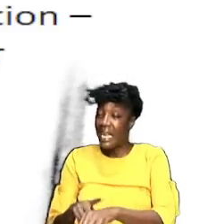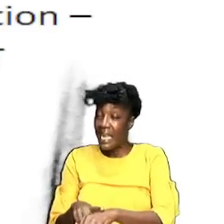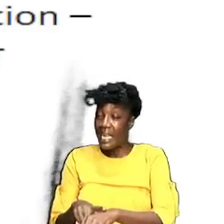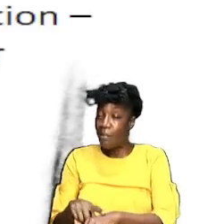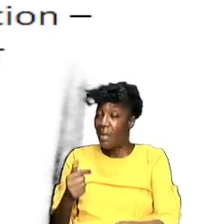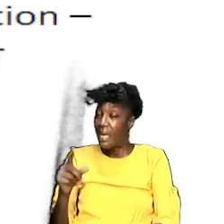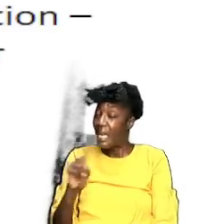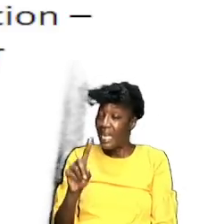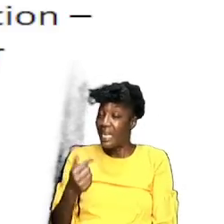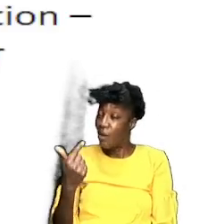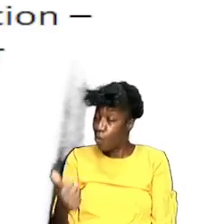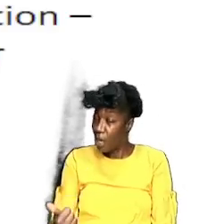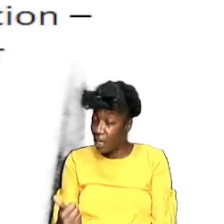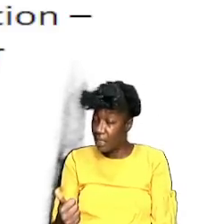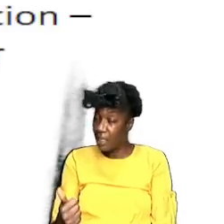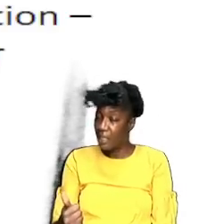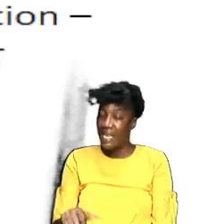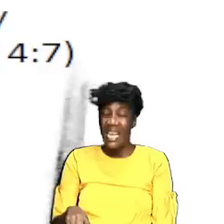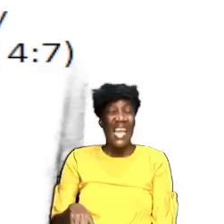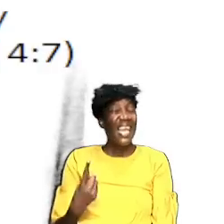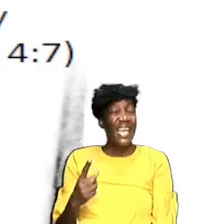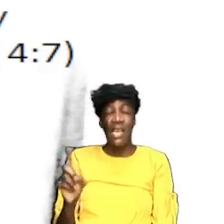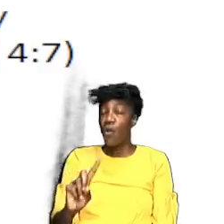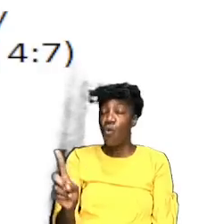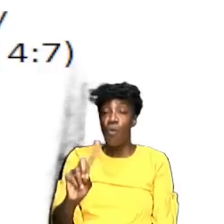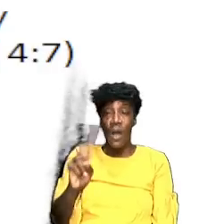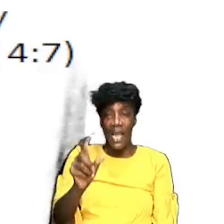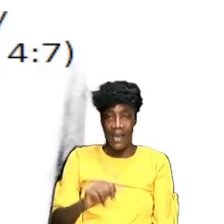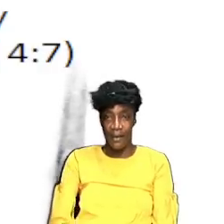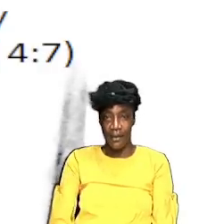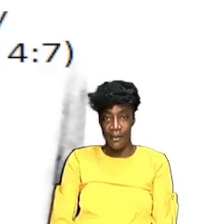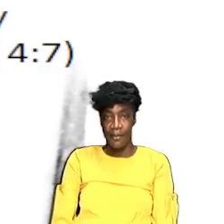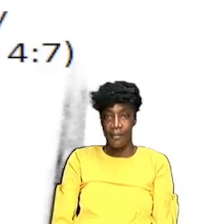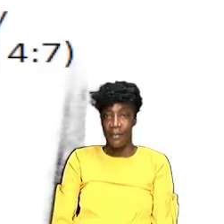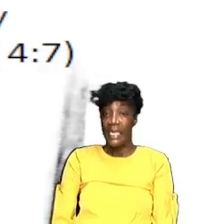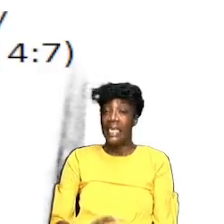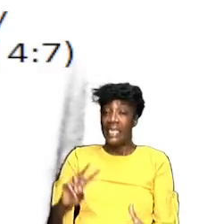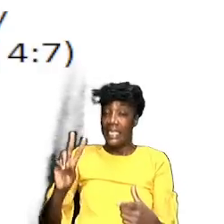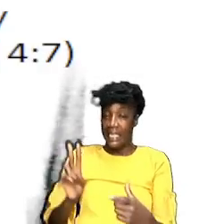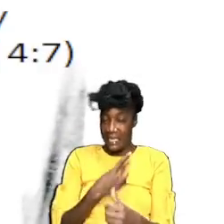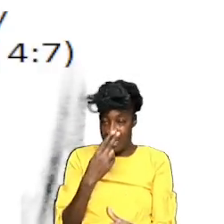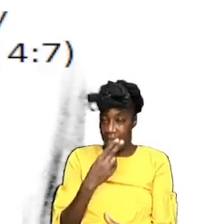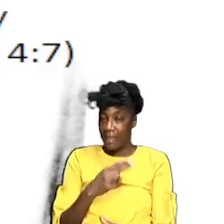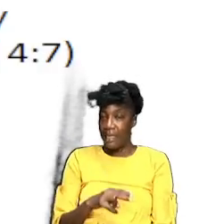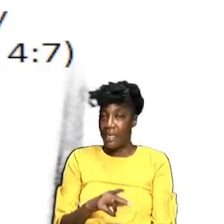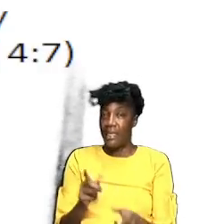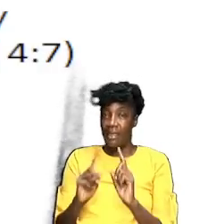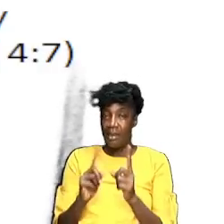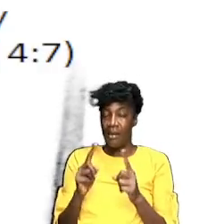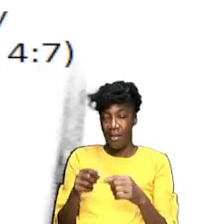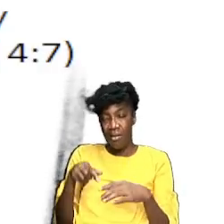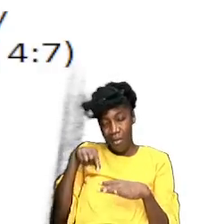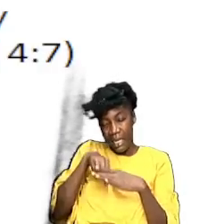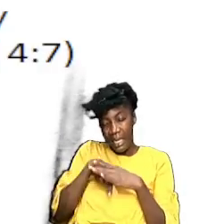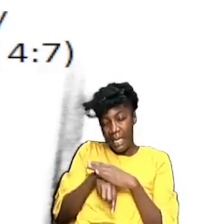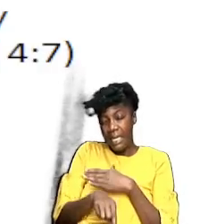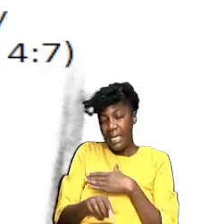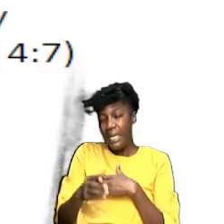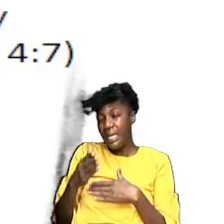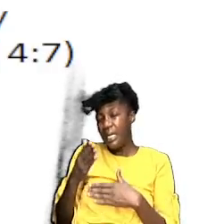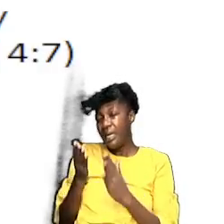to anyone on any occasion. But secondly, it speaks to an inner peace during our